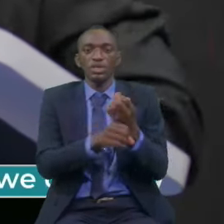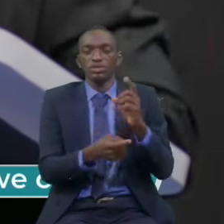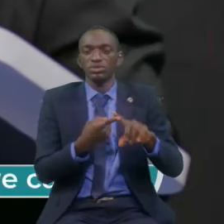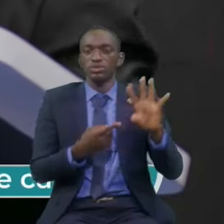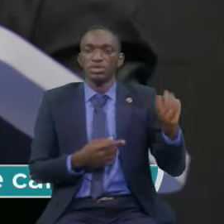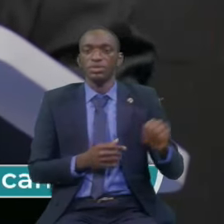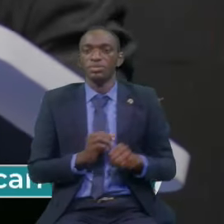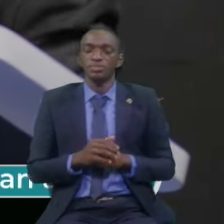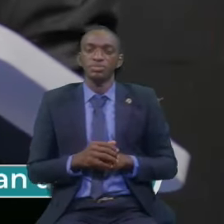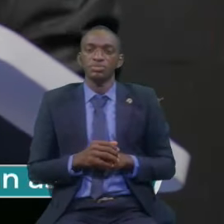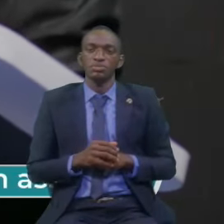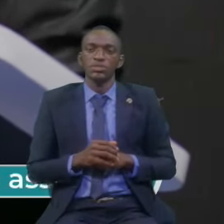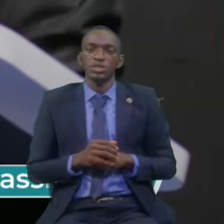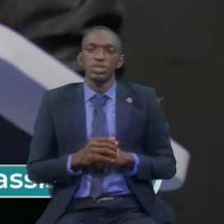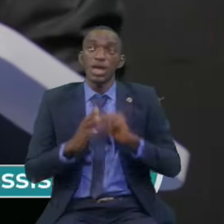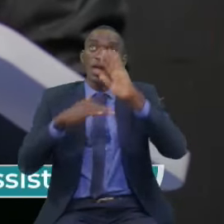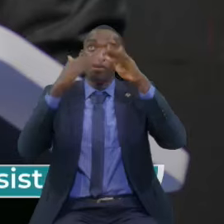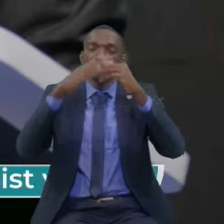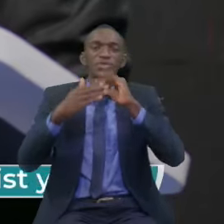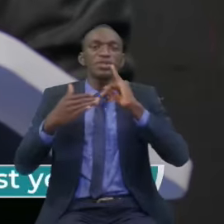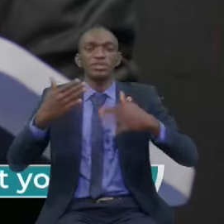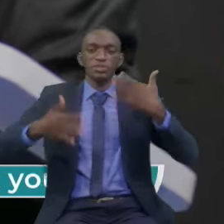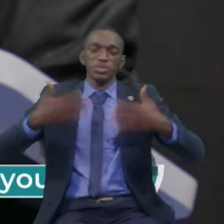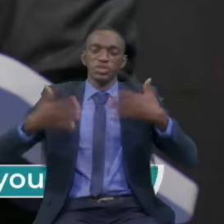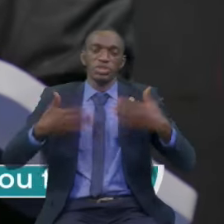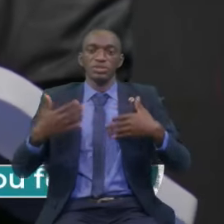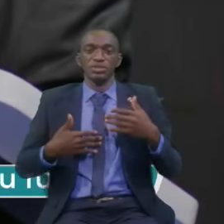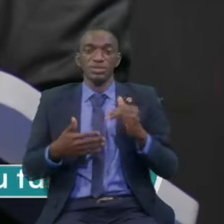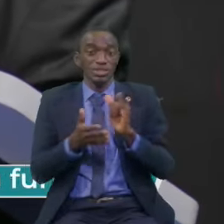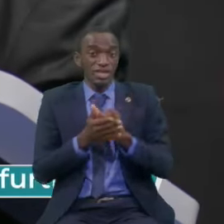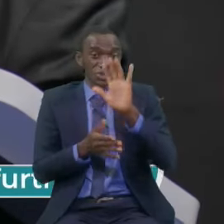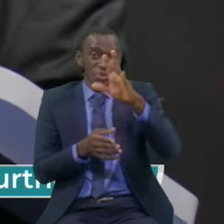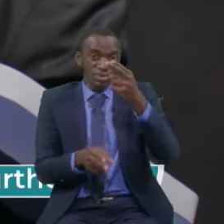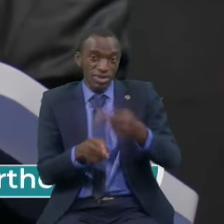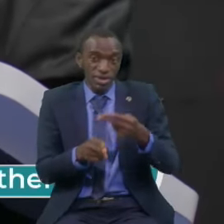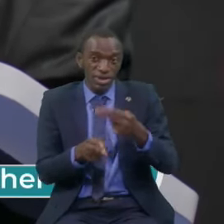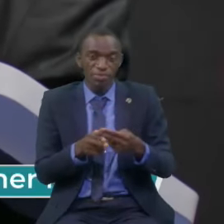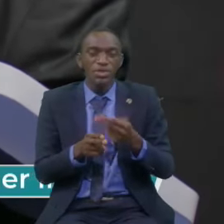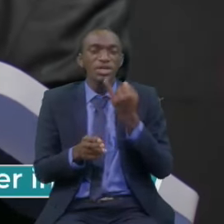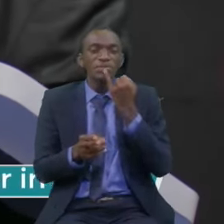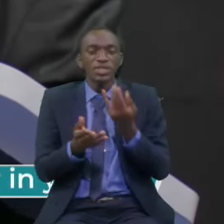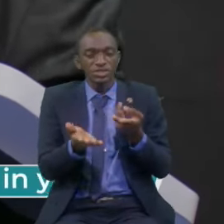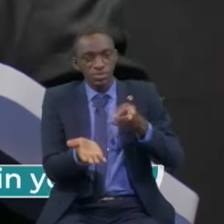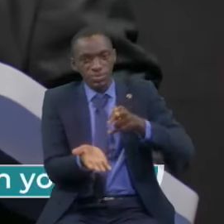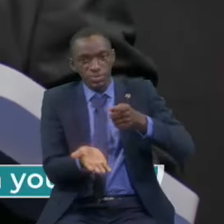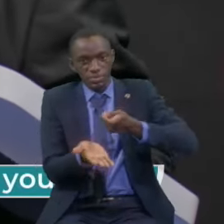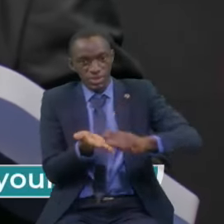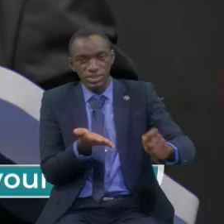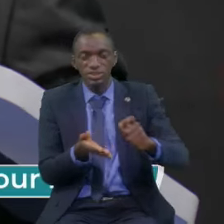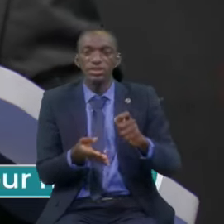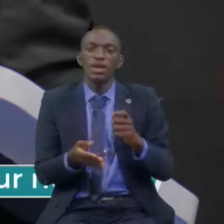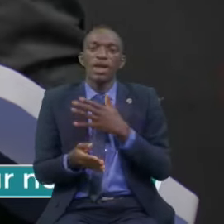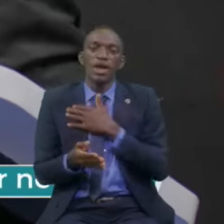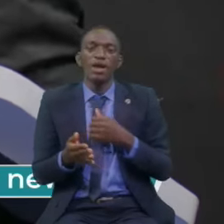Heaven is rejoicing that your name is being written, have been written now in the book